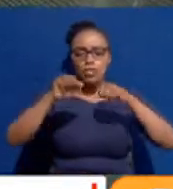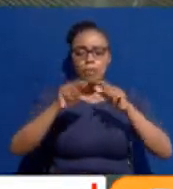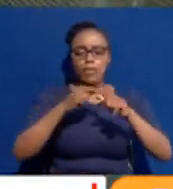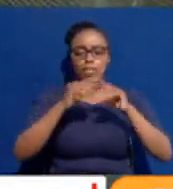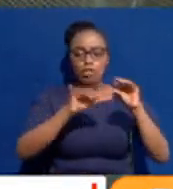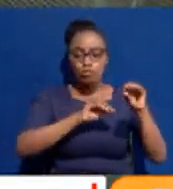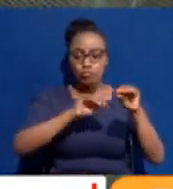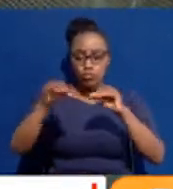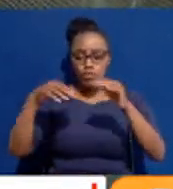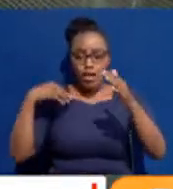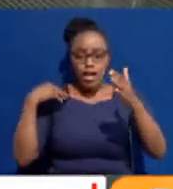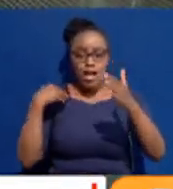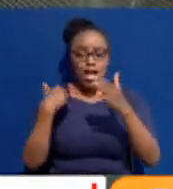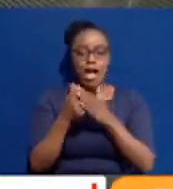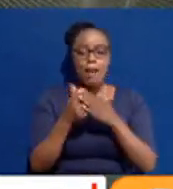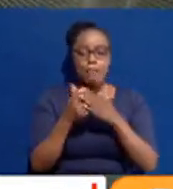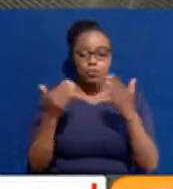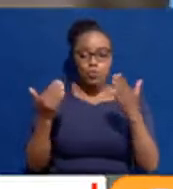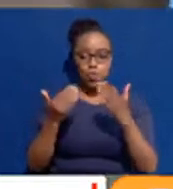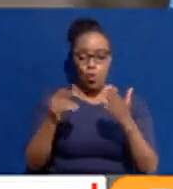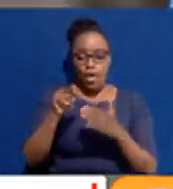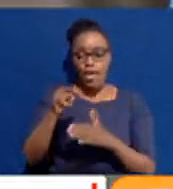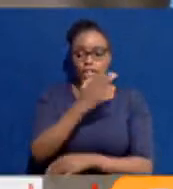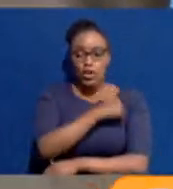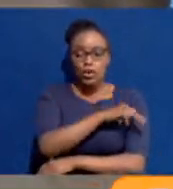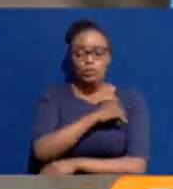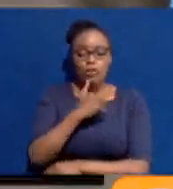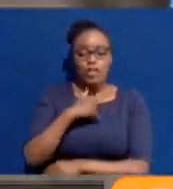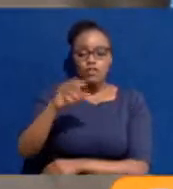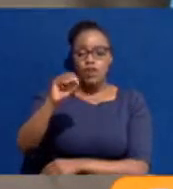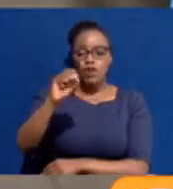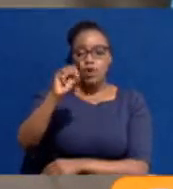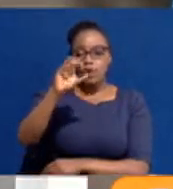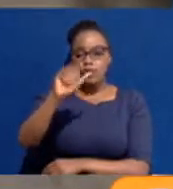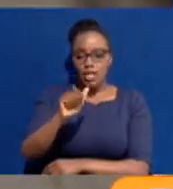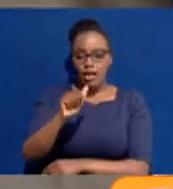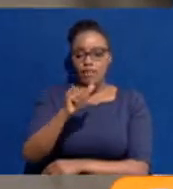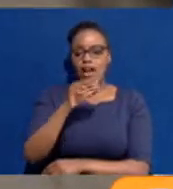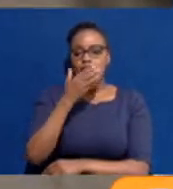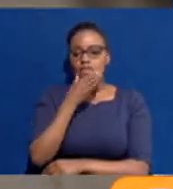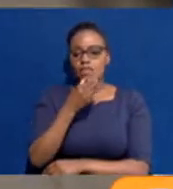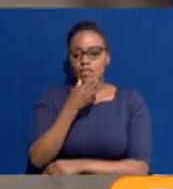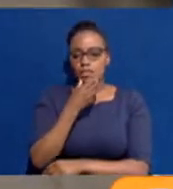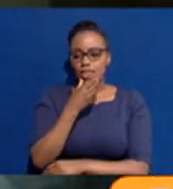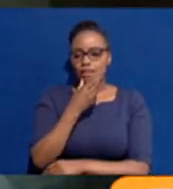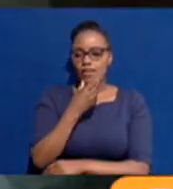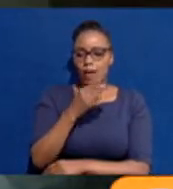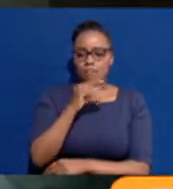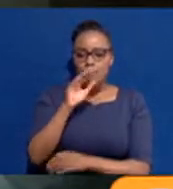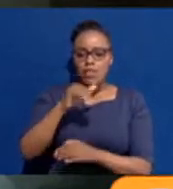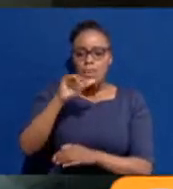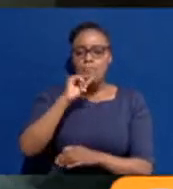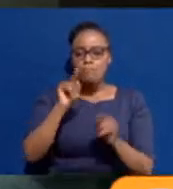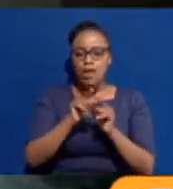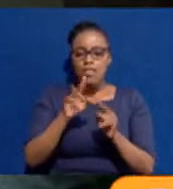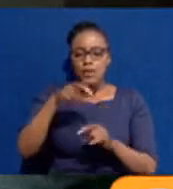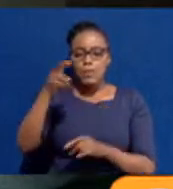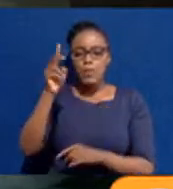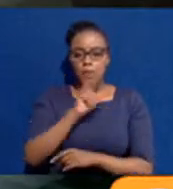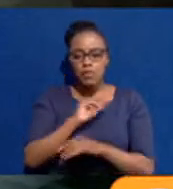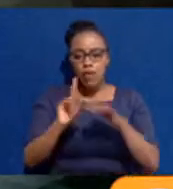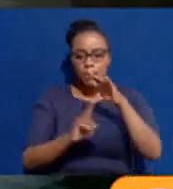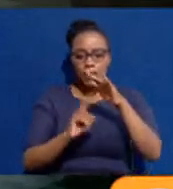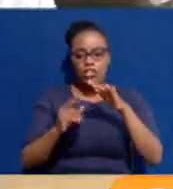mimi mpaka kwenye hospitali hapa Sindo. Oscar lost his elder brother to TB a few years ago, and according to the Ministry of